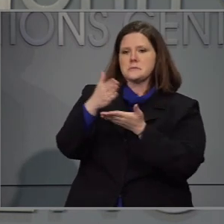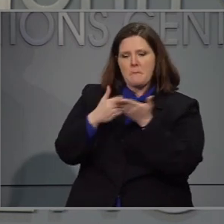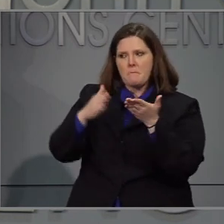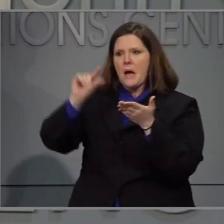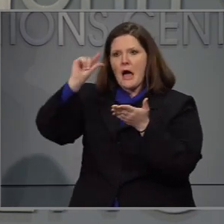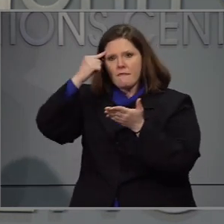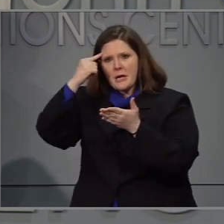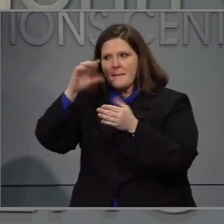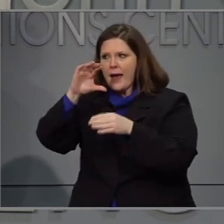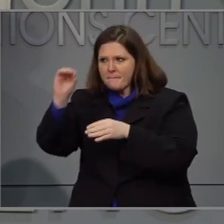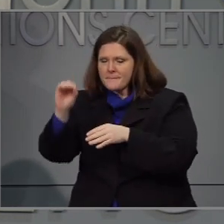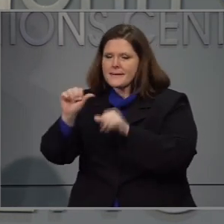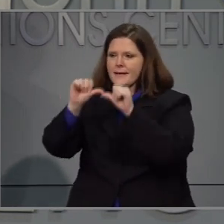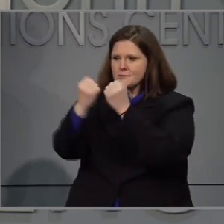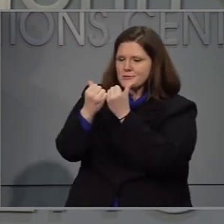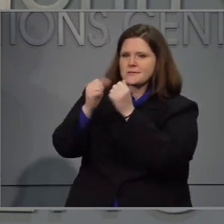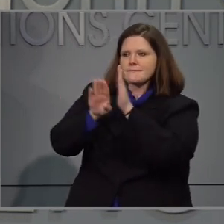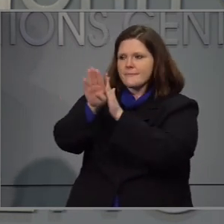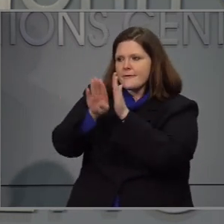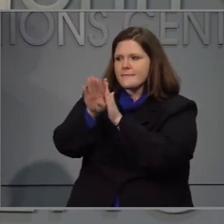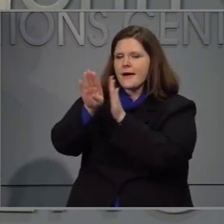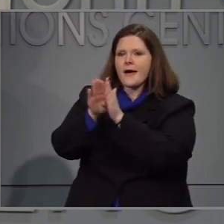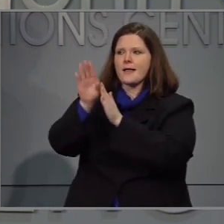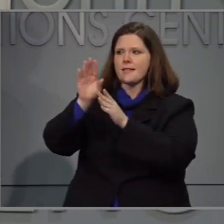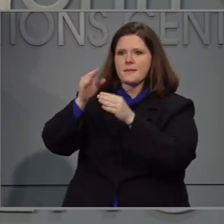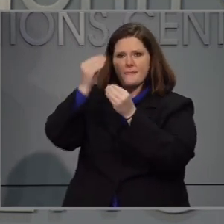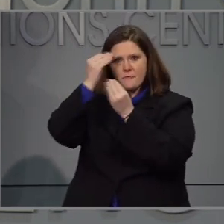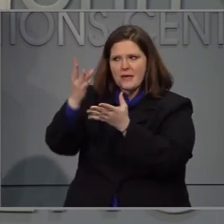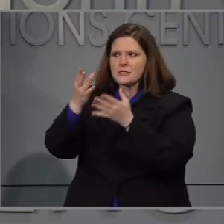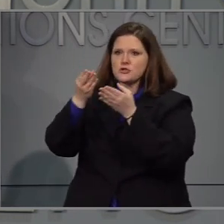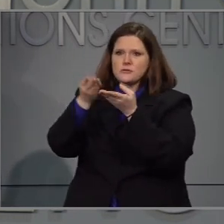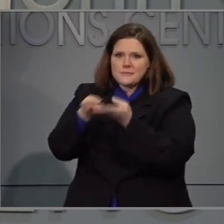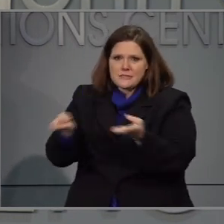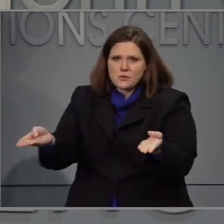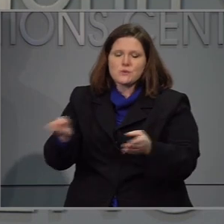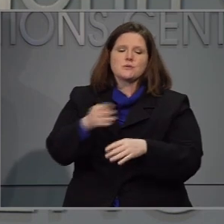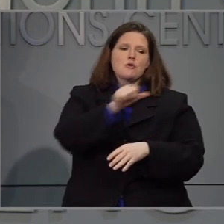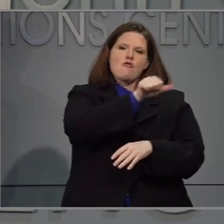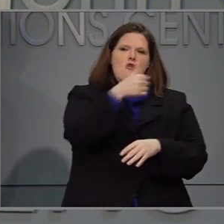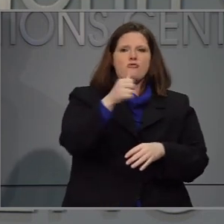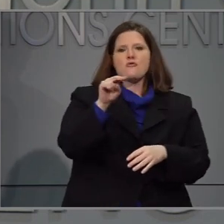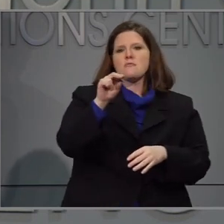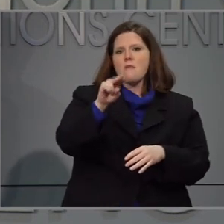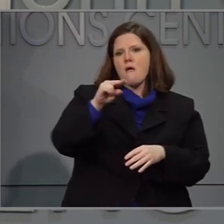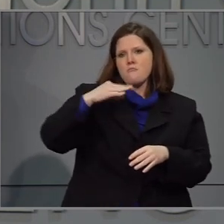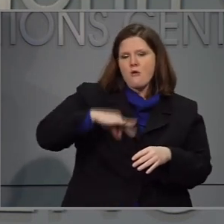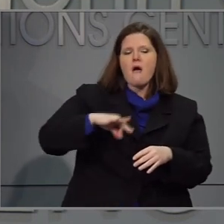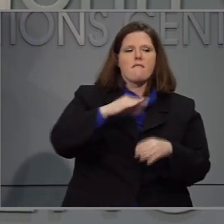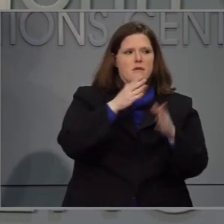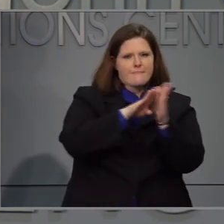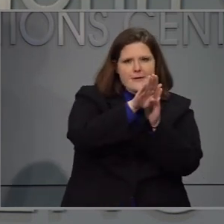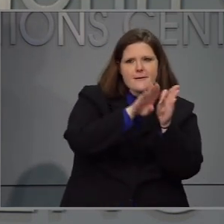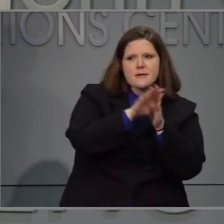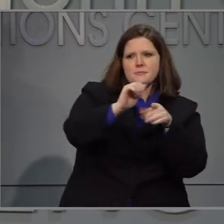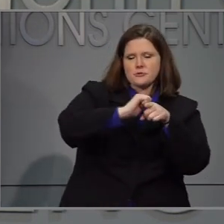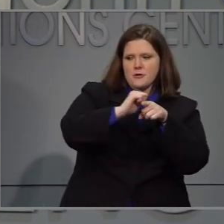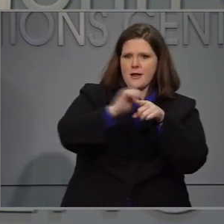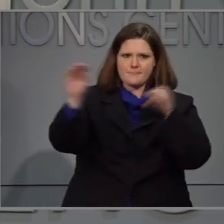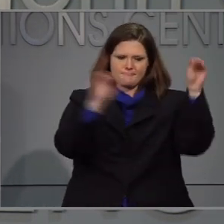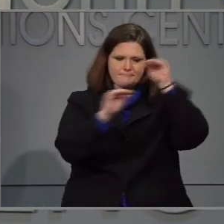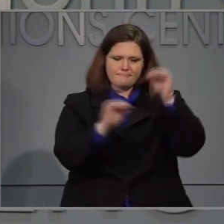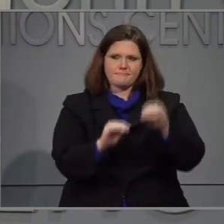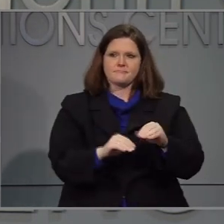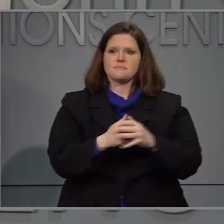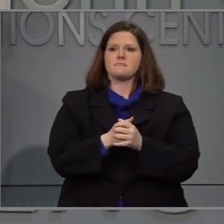through the COVID-19 recovery. There are also resources specifically targeted at our rural communities. The